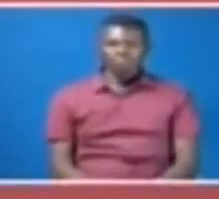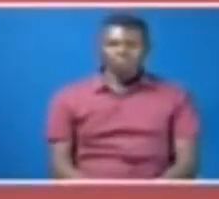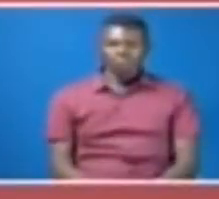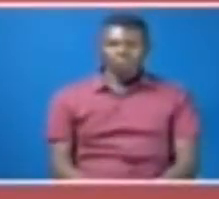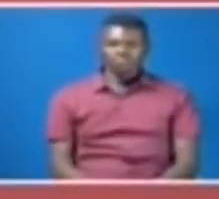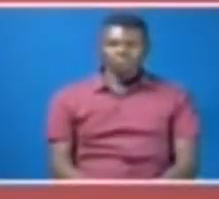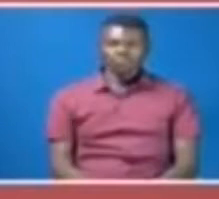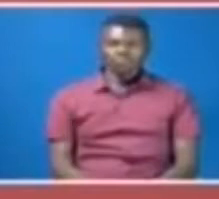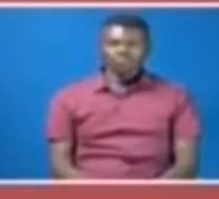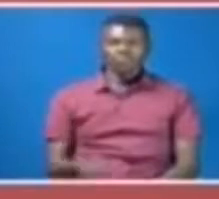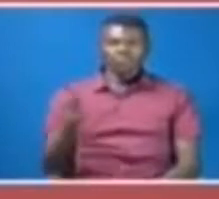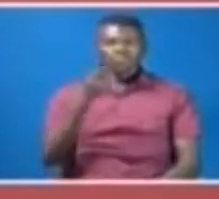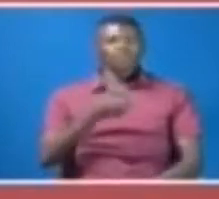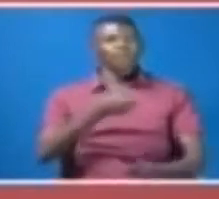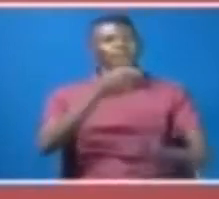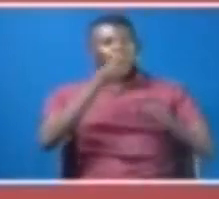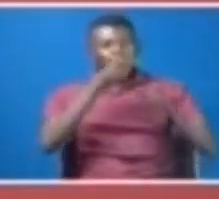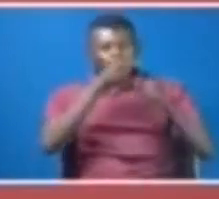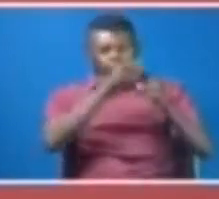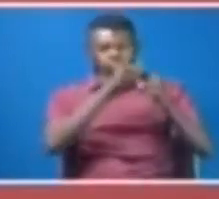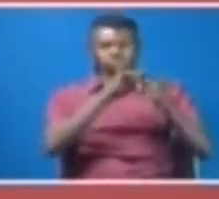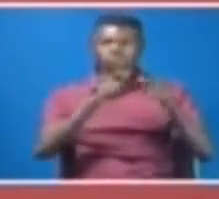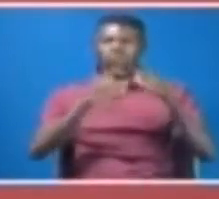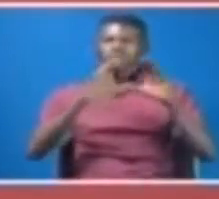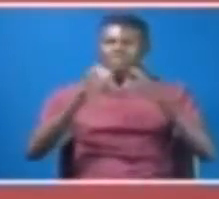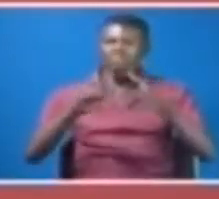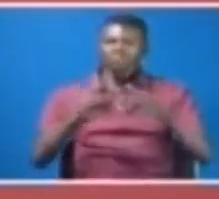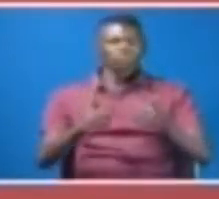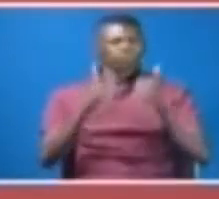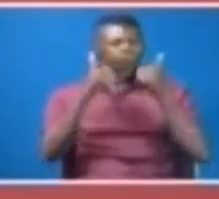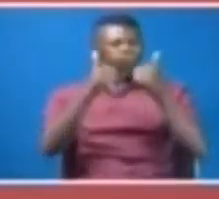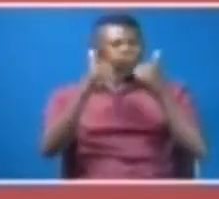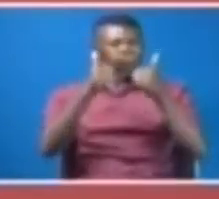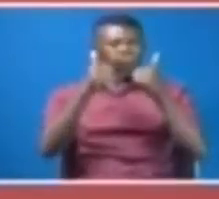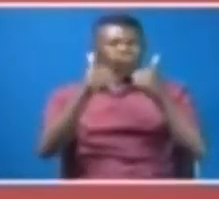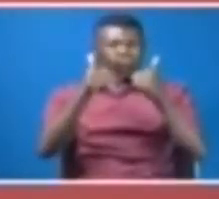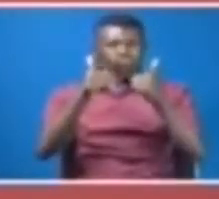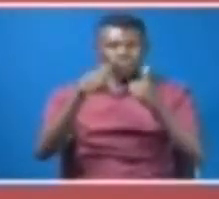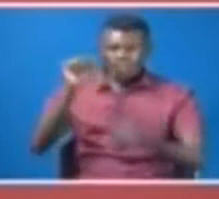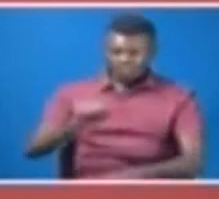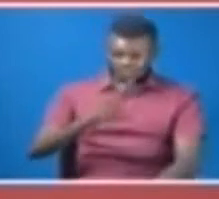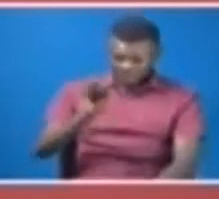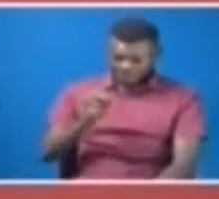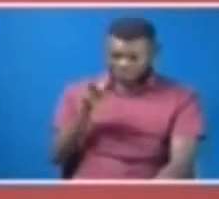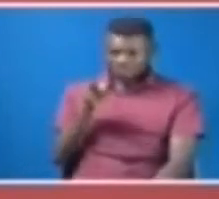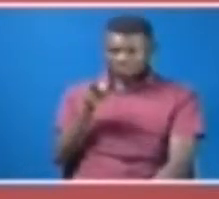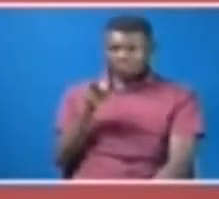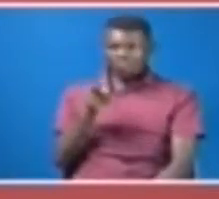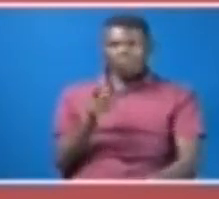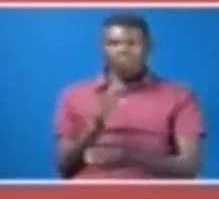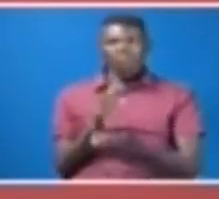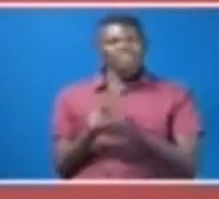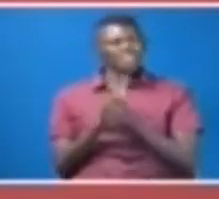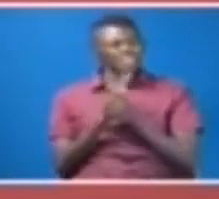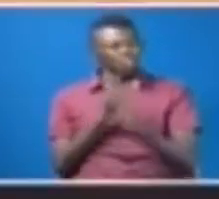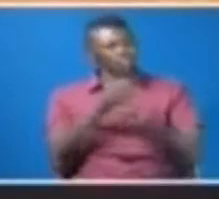Now, the Kenyan shooting team performed exceptionally well in the just concluded Southern Nationals shooting competition, with expert